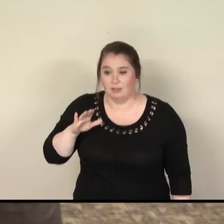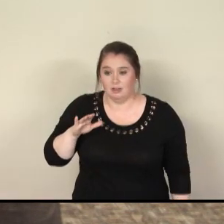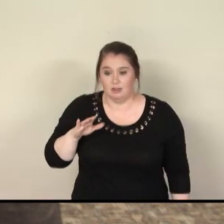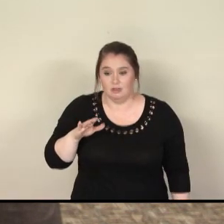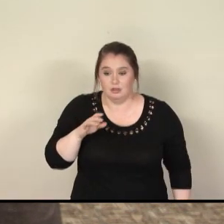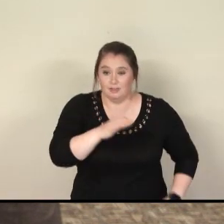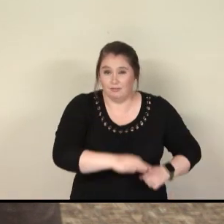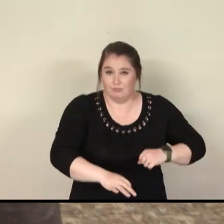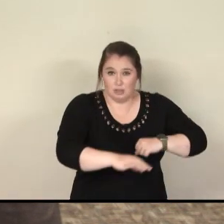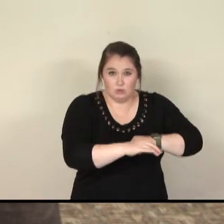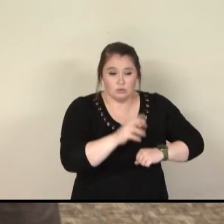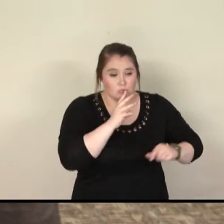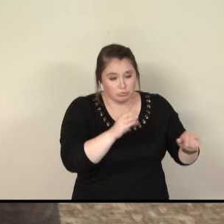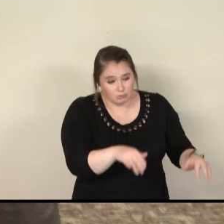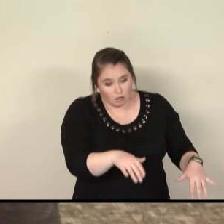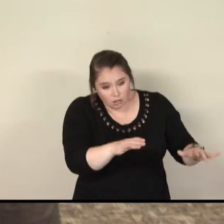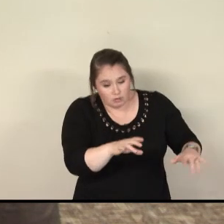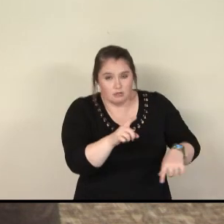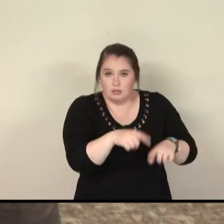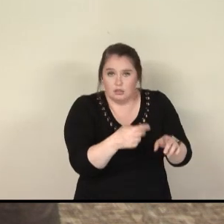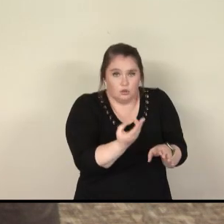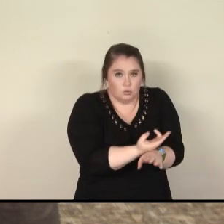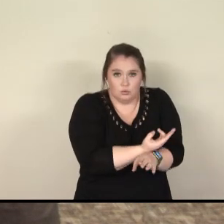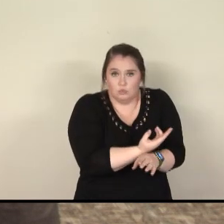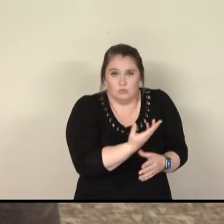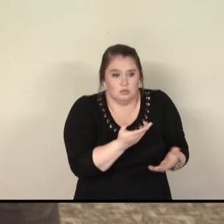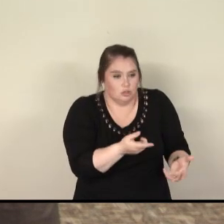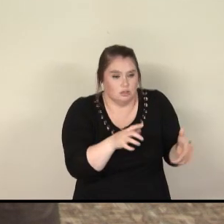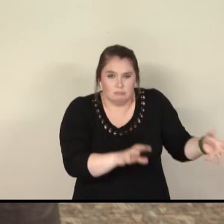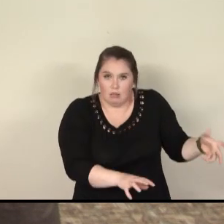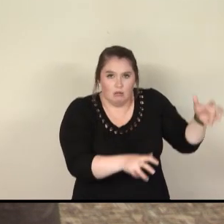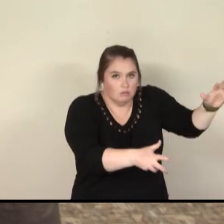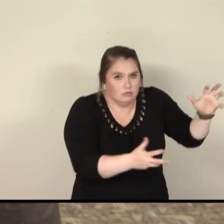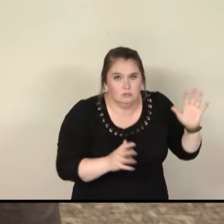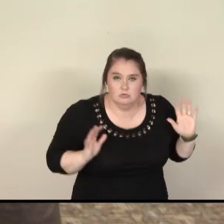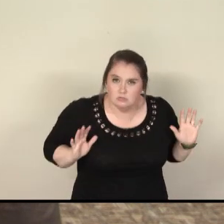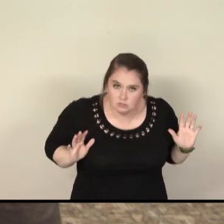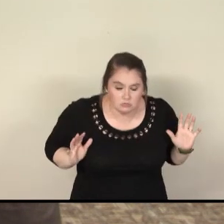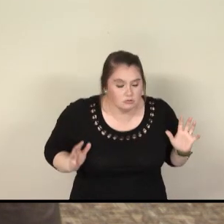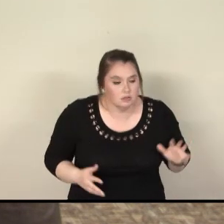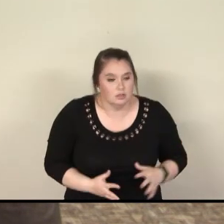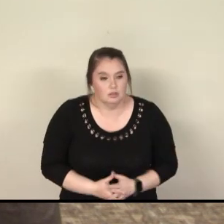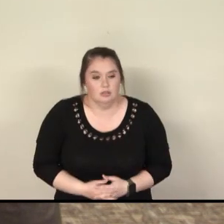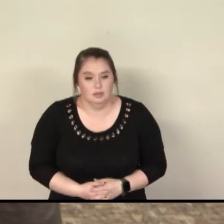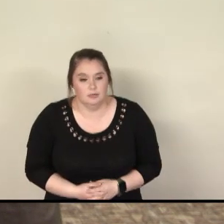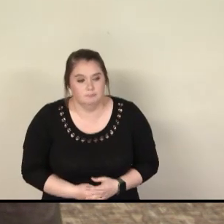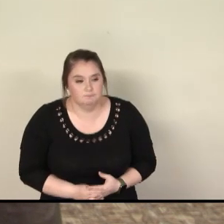flood out. They can't use them. There's just kind of sloppy mess.